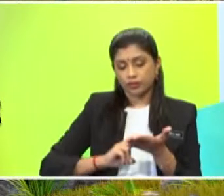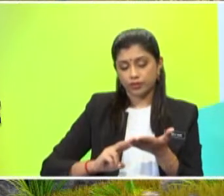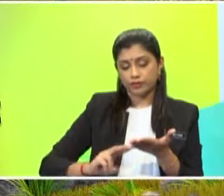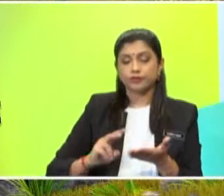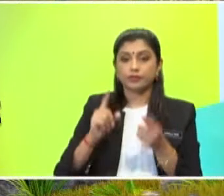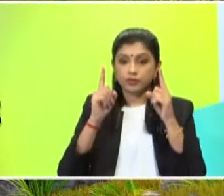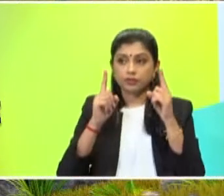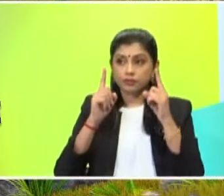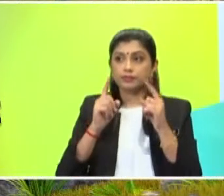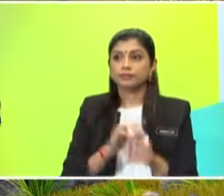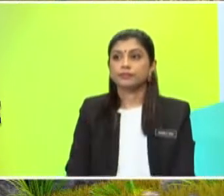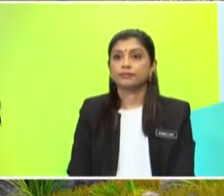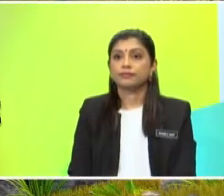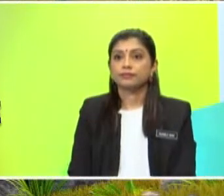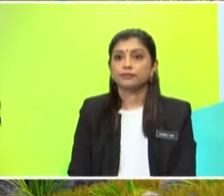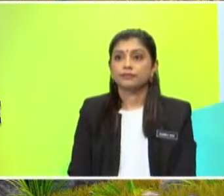Hi, I am